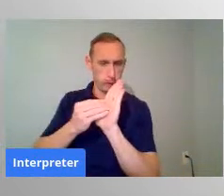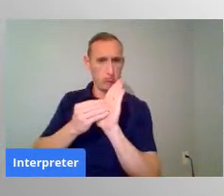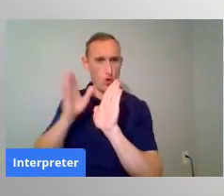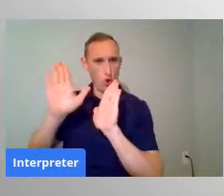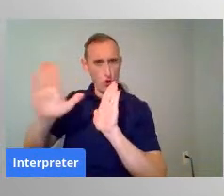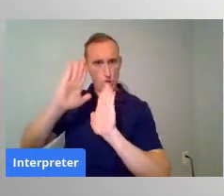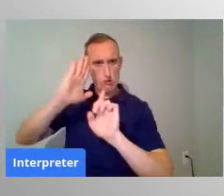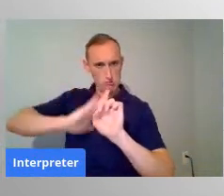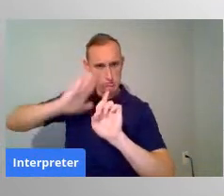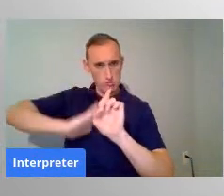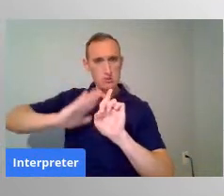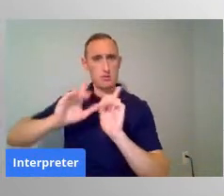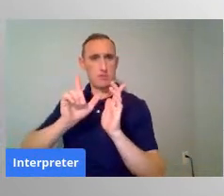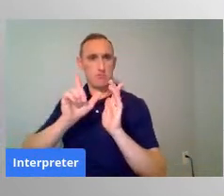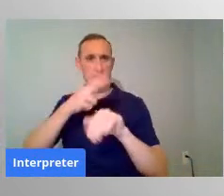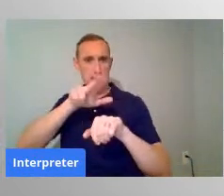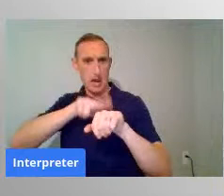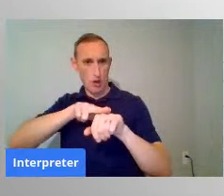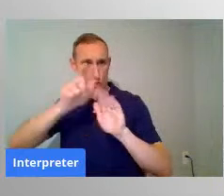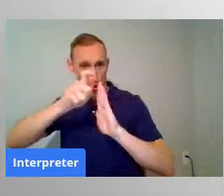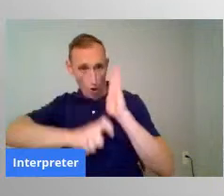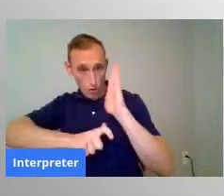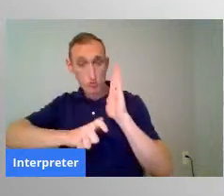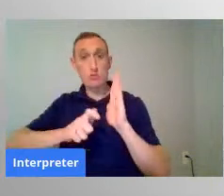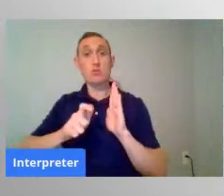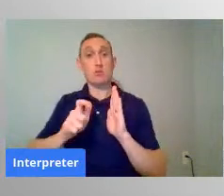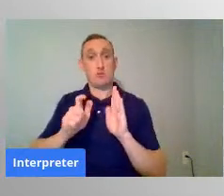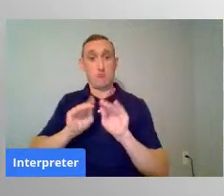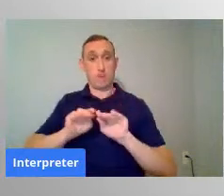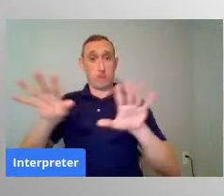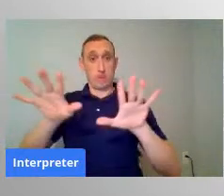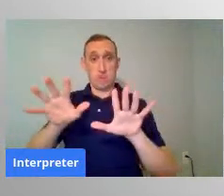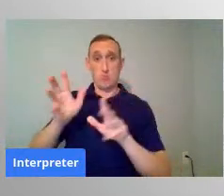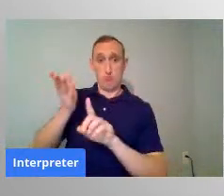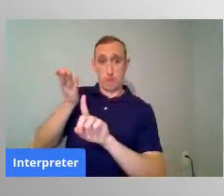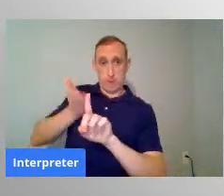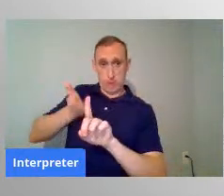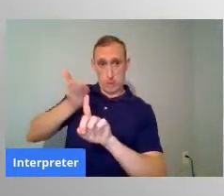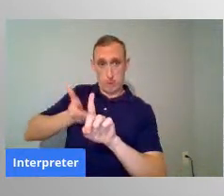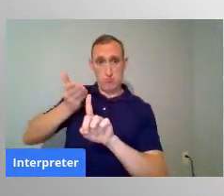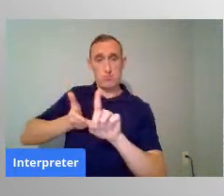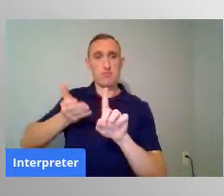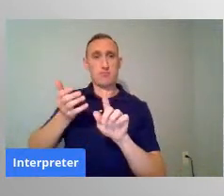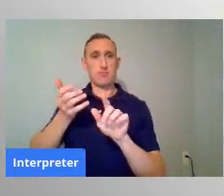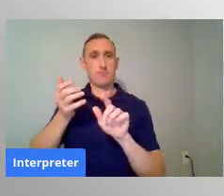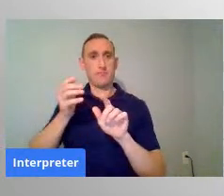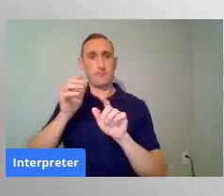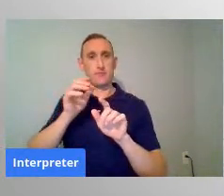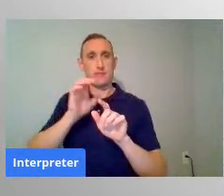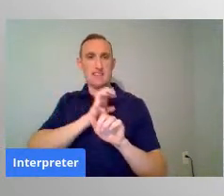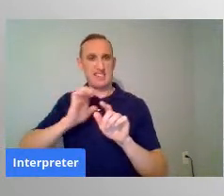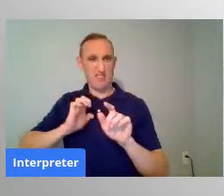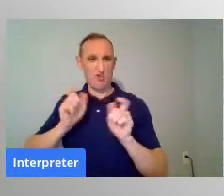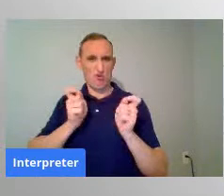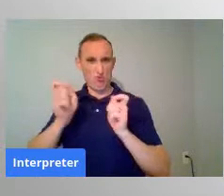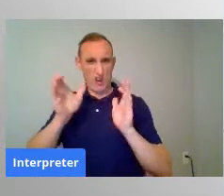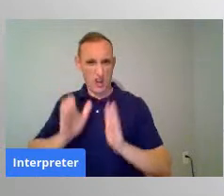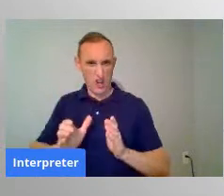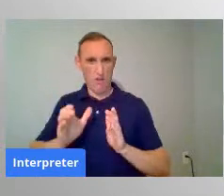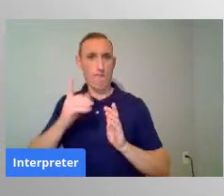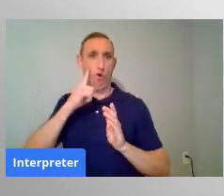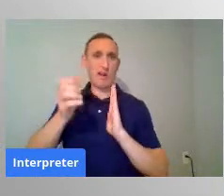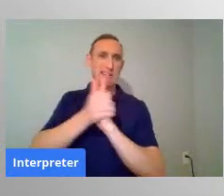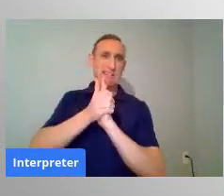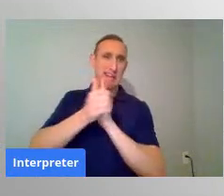as is Dr. Blankenship, and she will be assuming the position of Executive Director of Talent Management for our